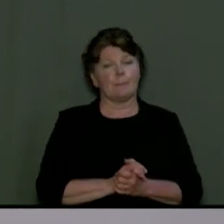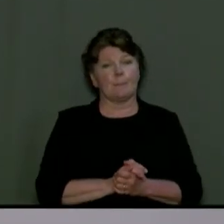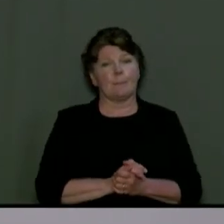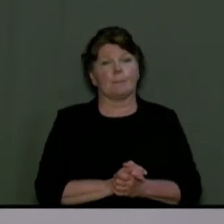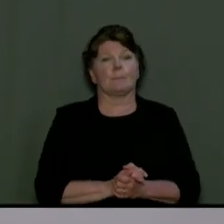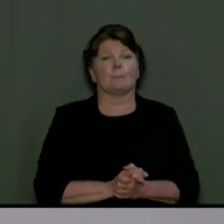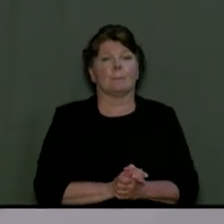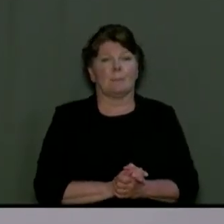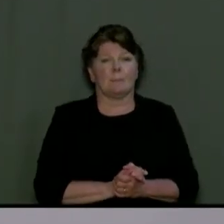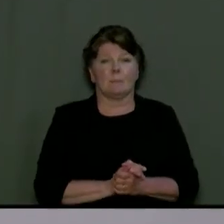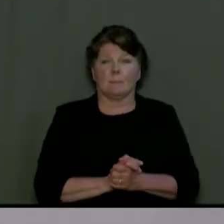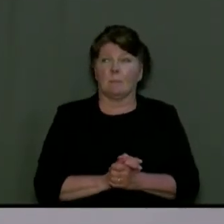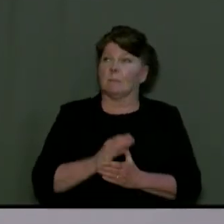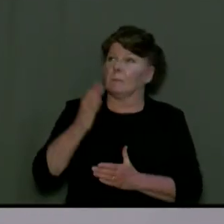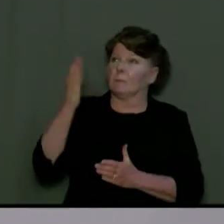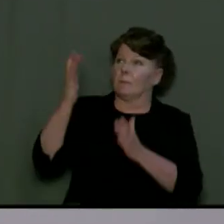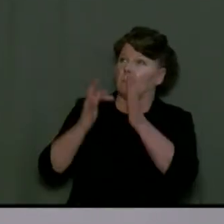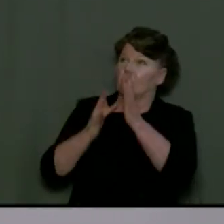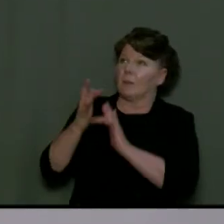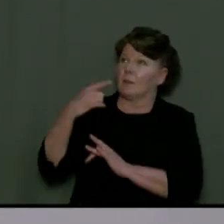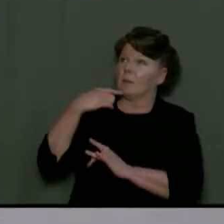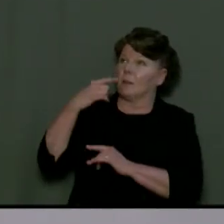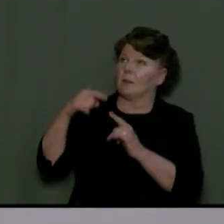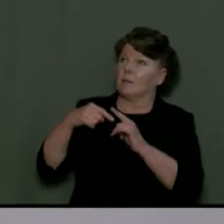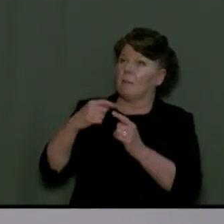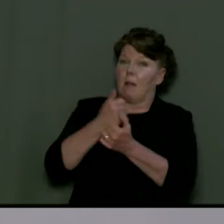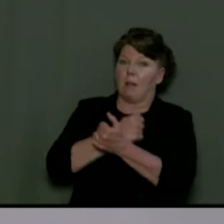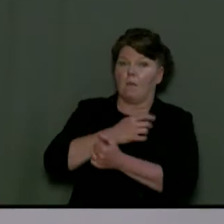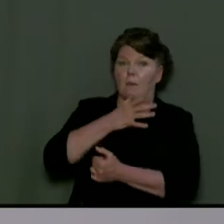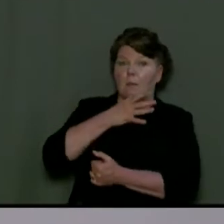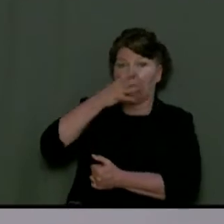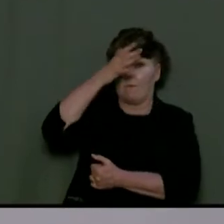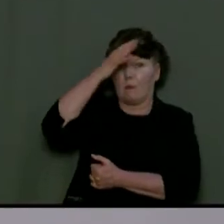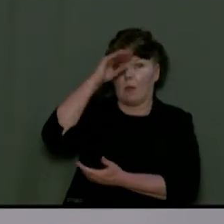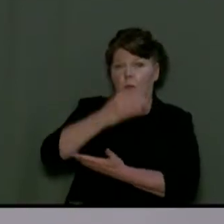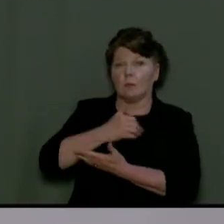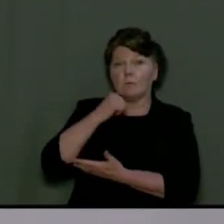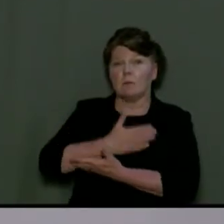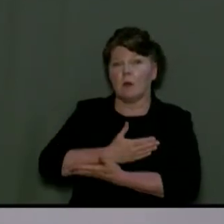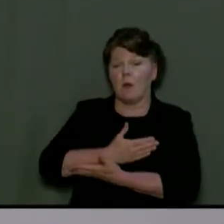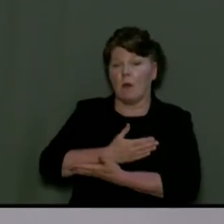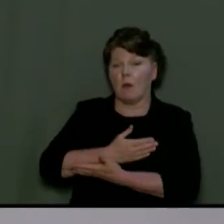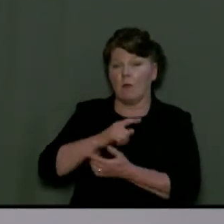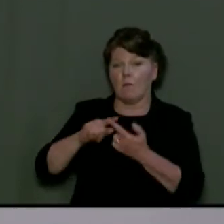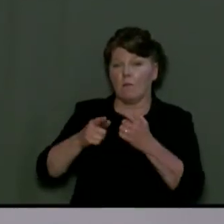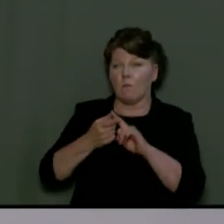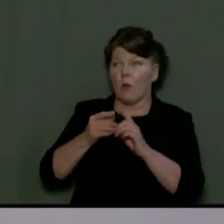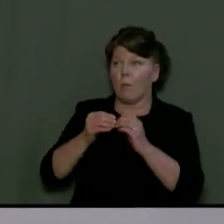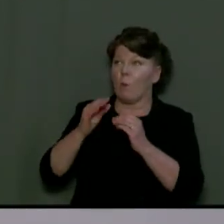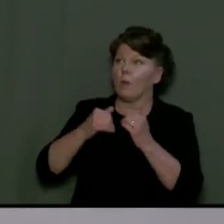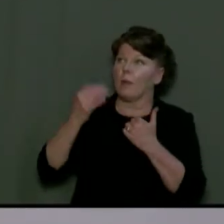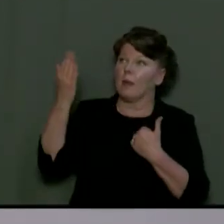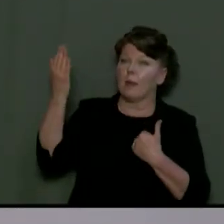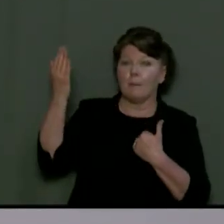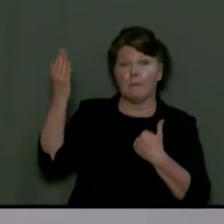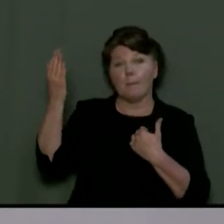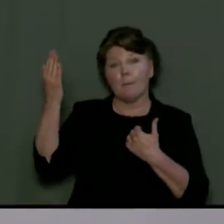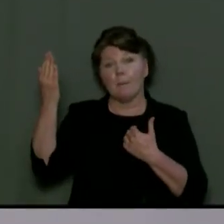And what does Jesus have to say about loving your father or your mother or your son or your daughter or your friend more than him?